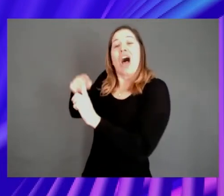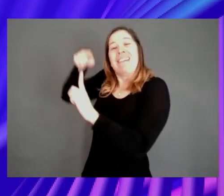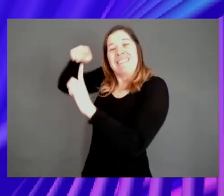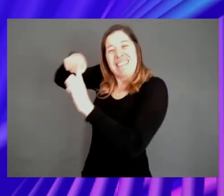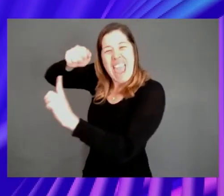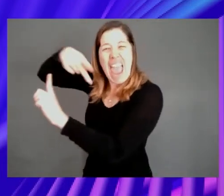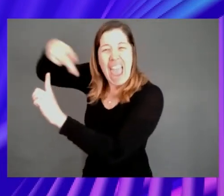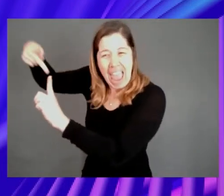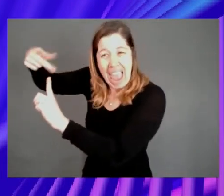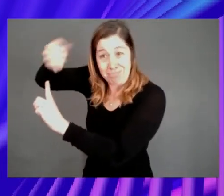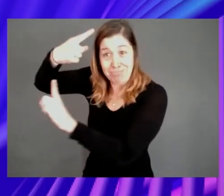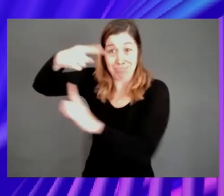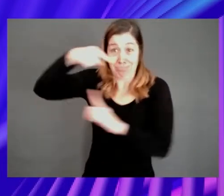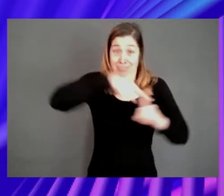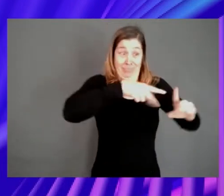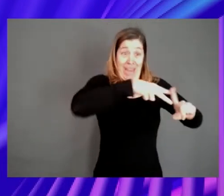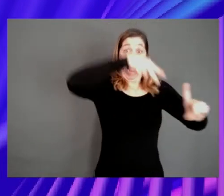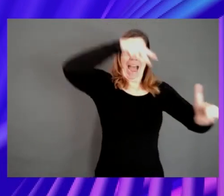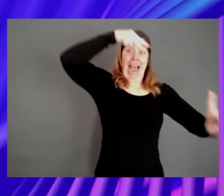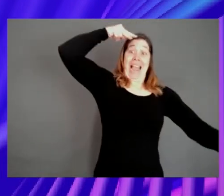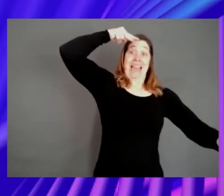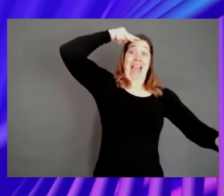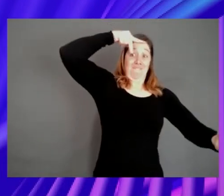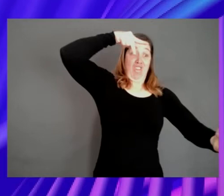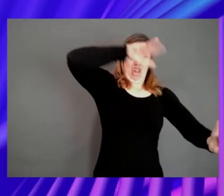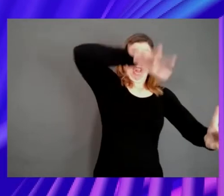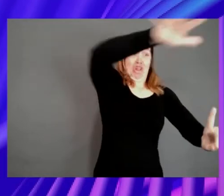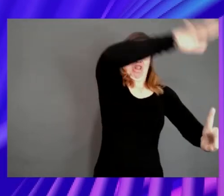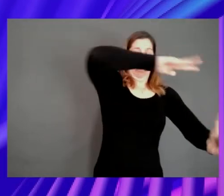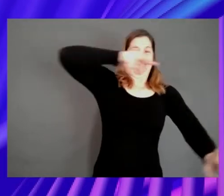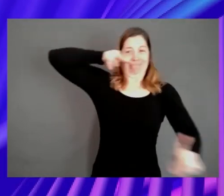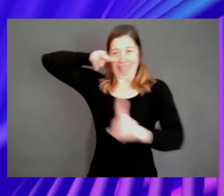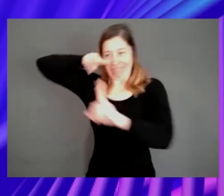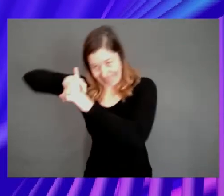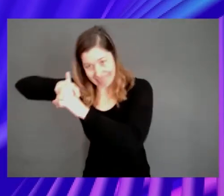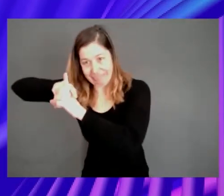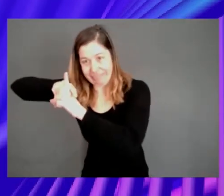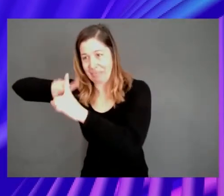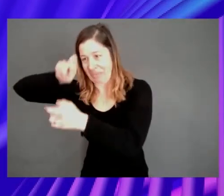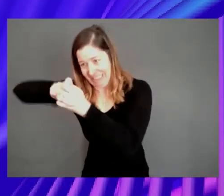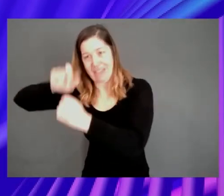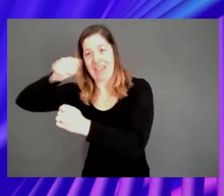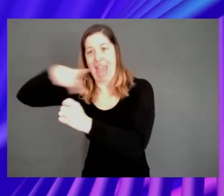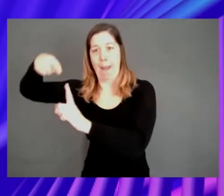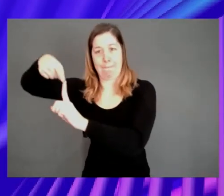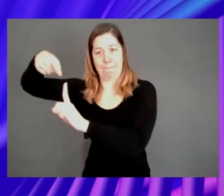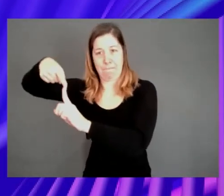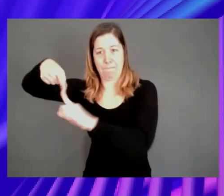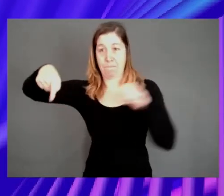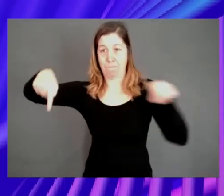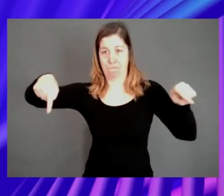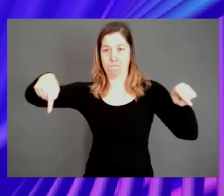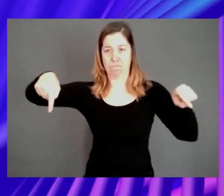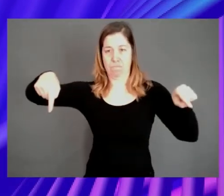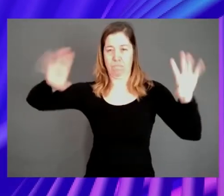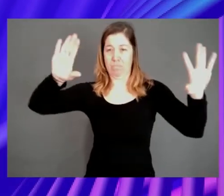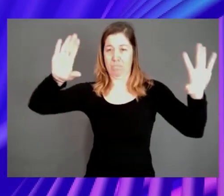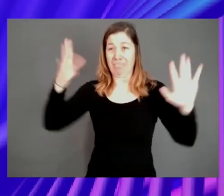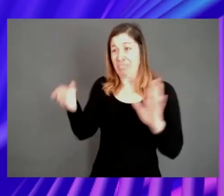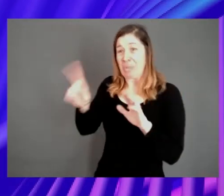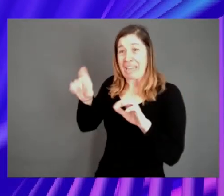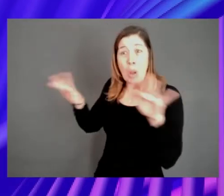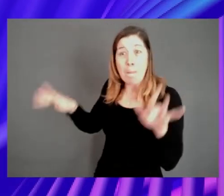an application that has 5, 10 different products in it, or it could even be a simple offering like, hey, I just need compute, or I just need storage,